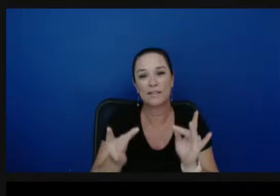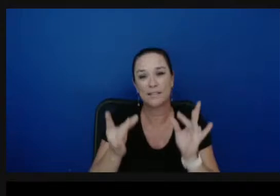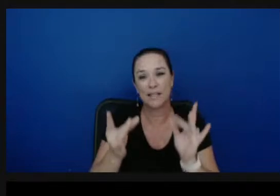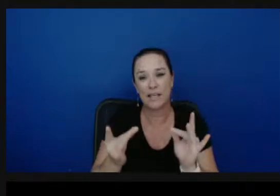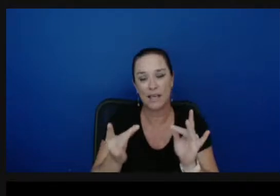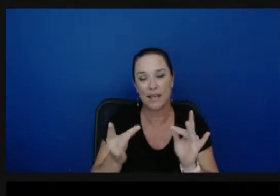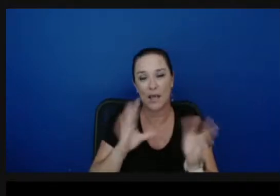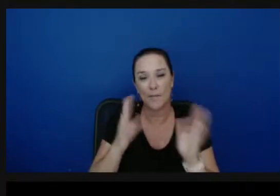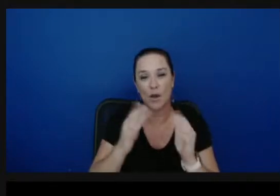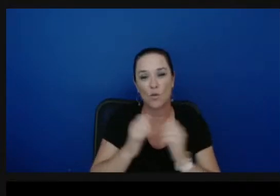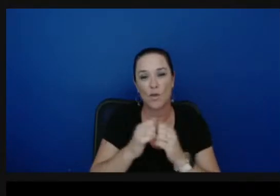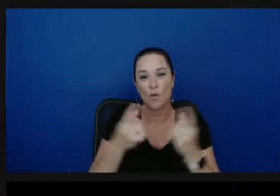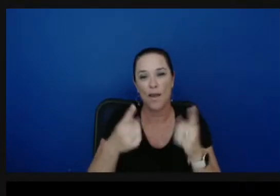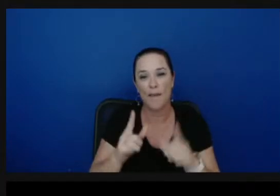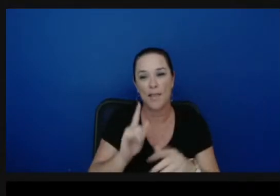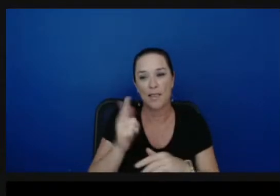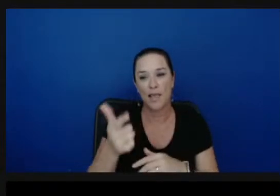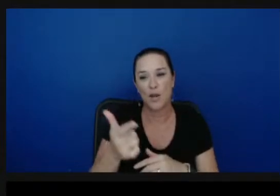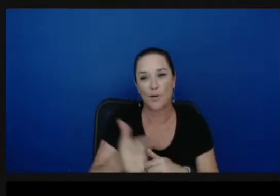eruption.